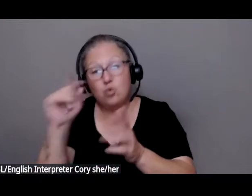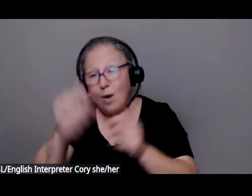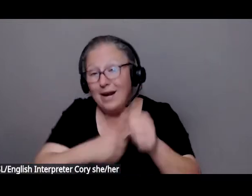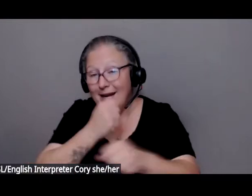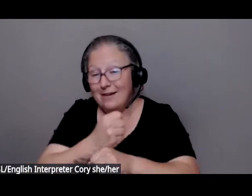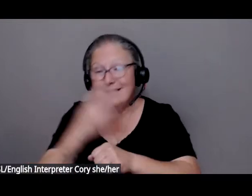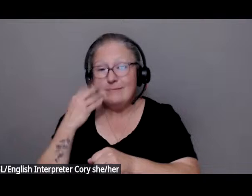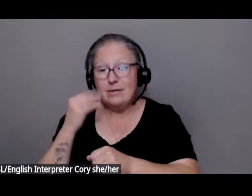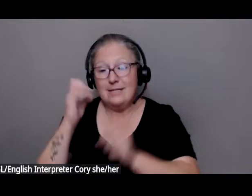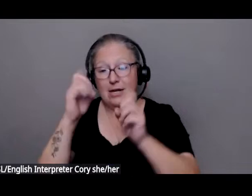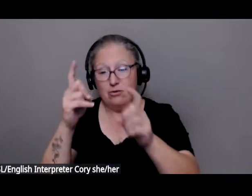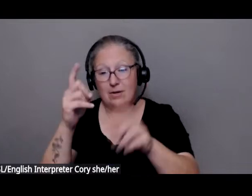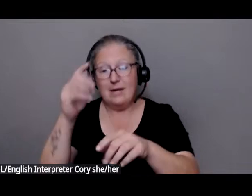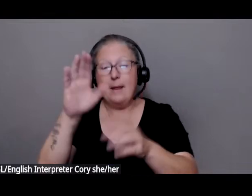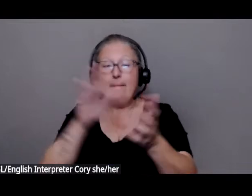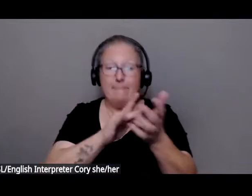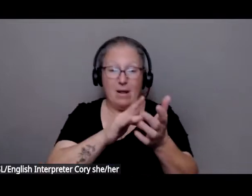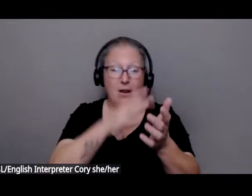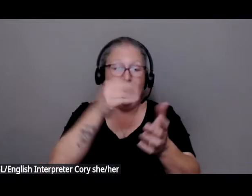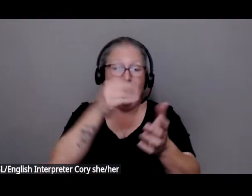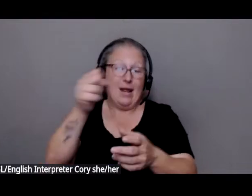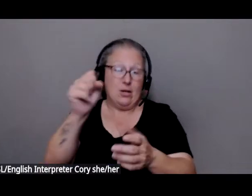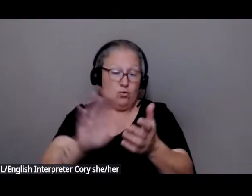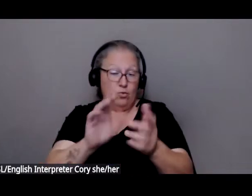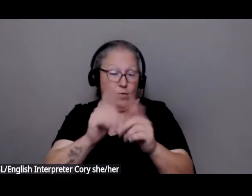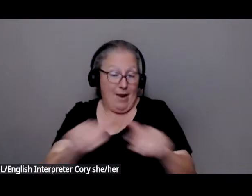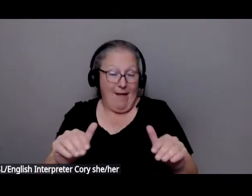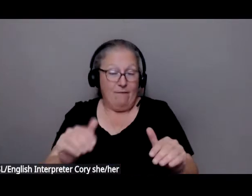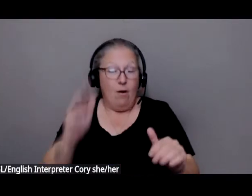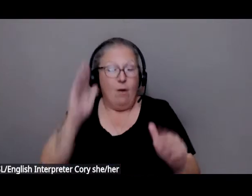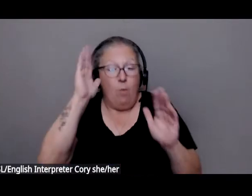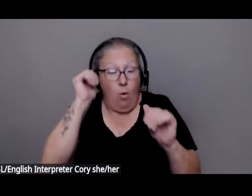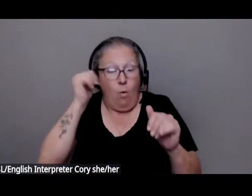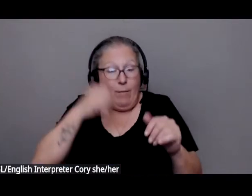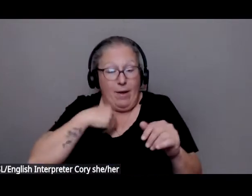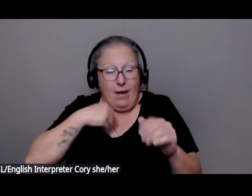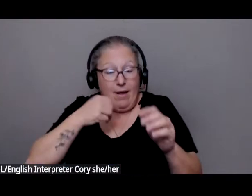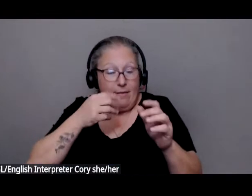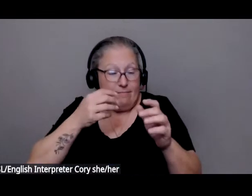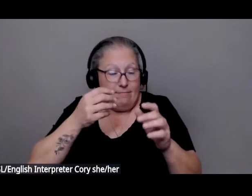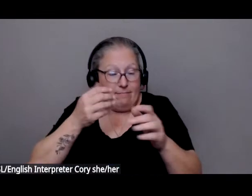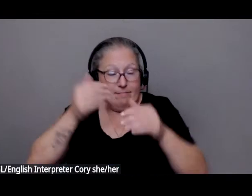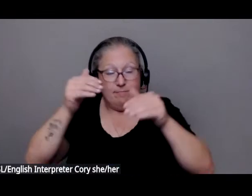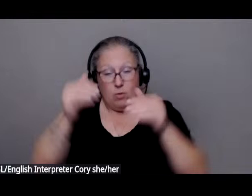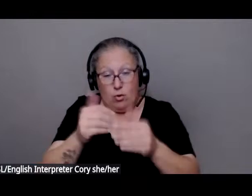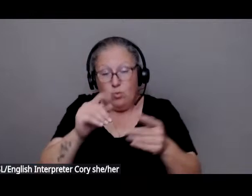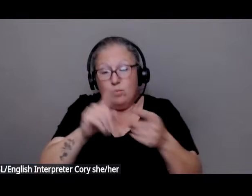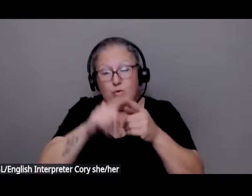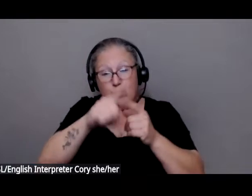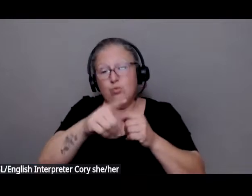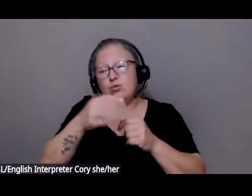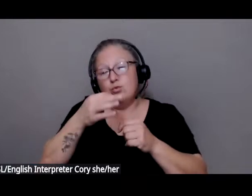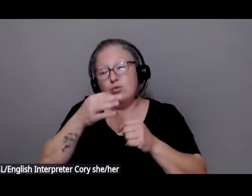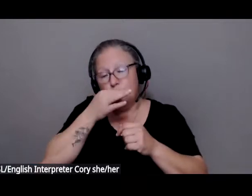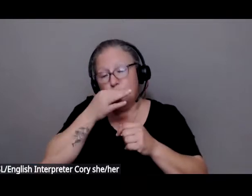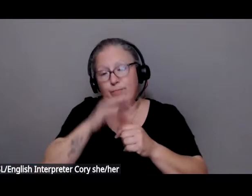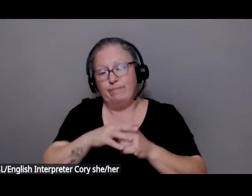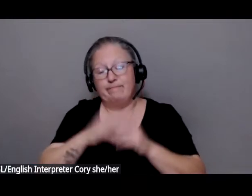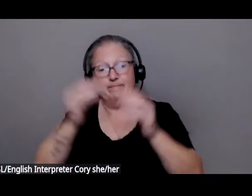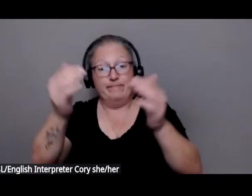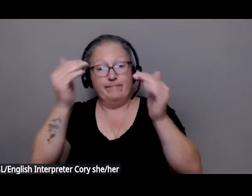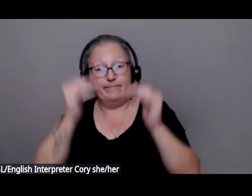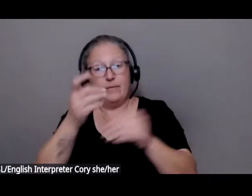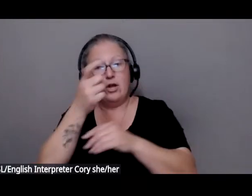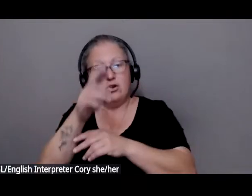education at the middle and high school level, and I'm hopeful that I can introduce him to you all soon. Next up, we have